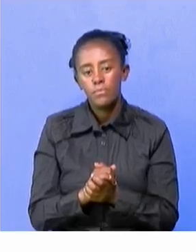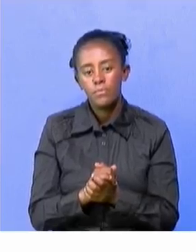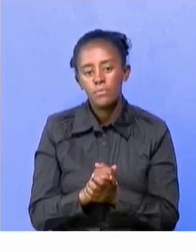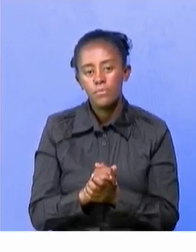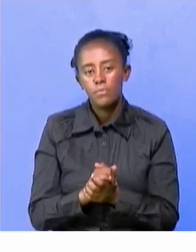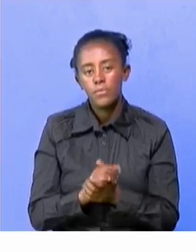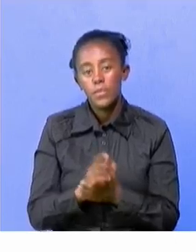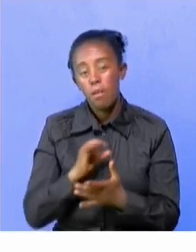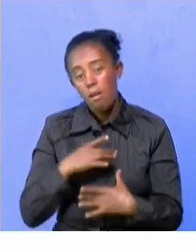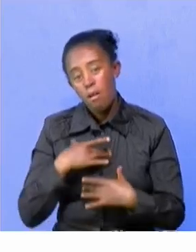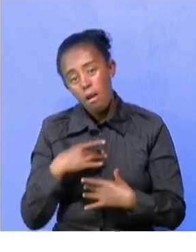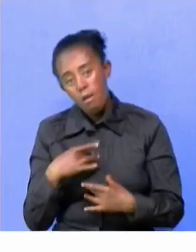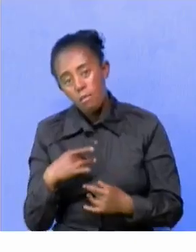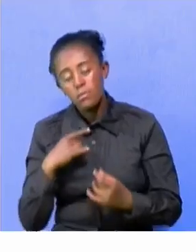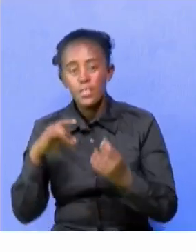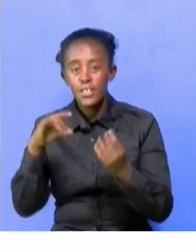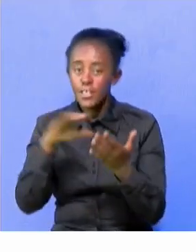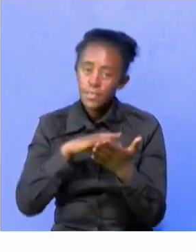studying